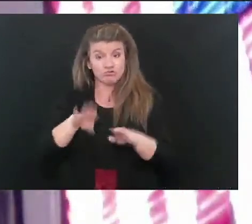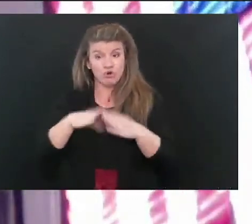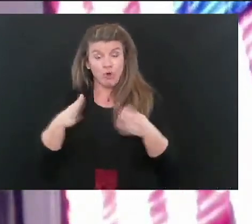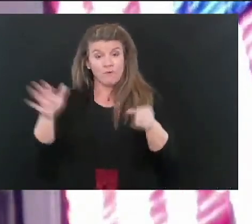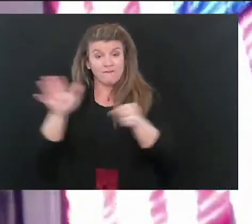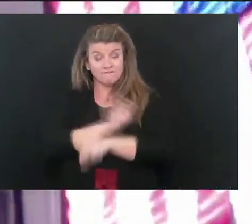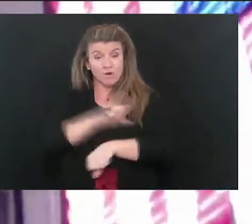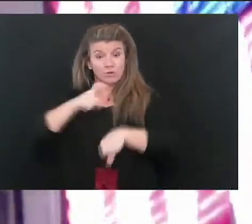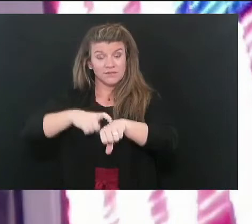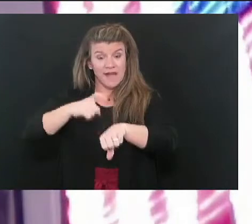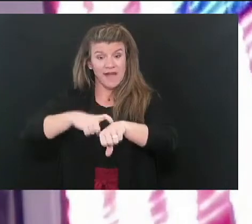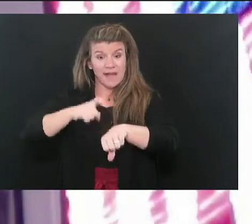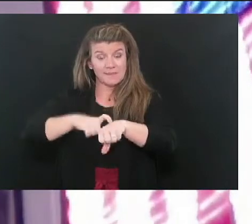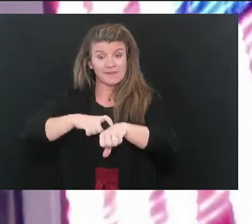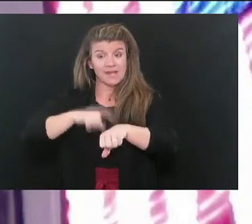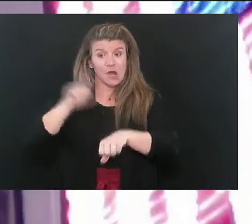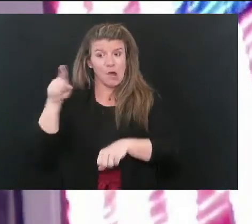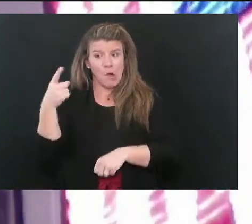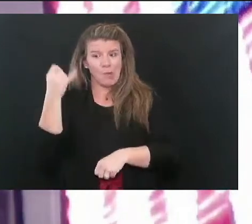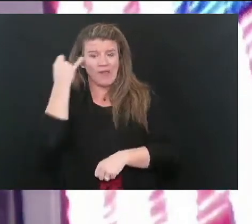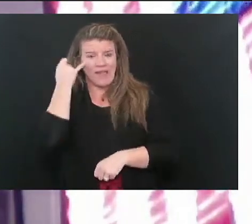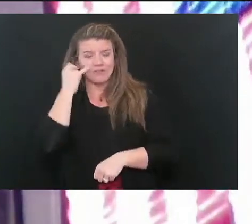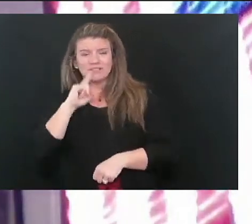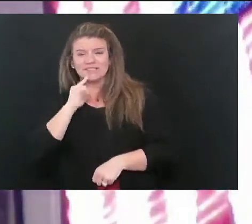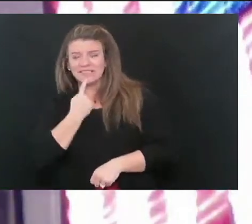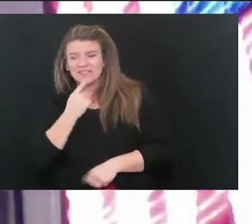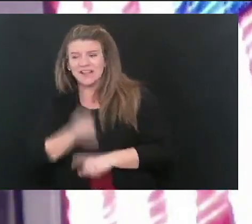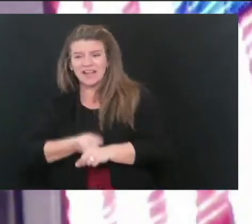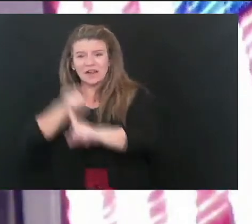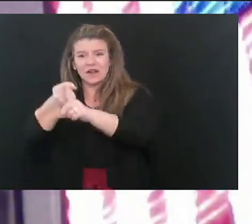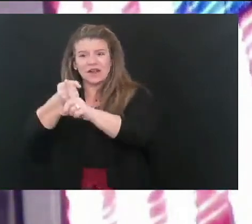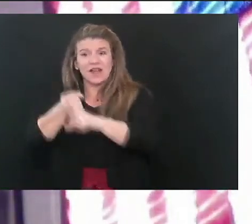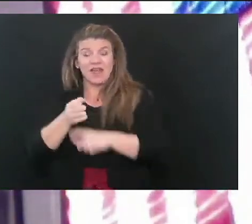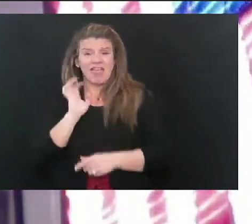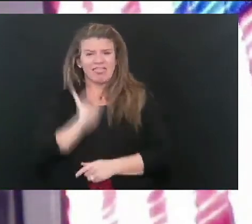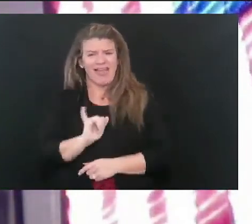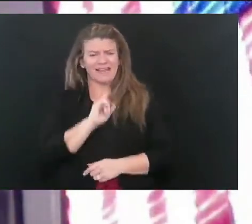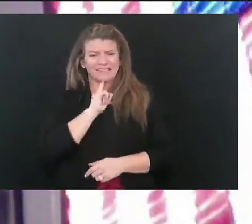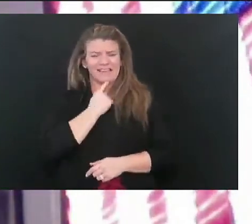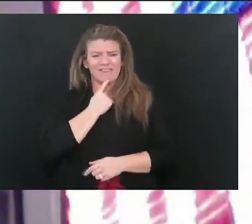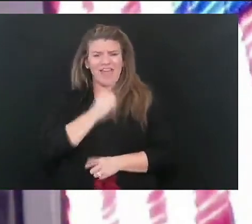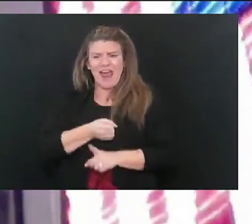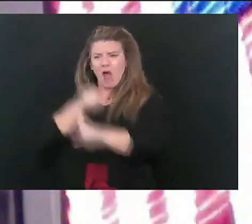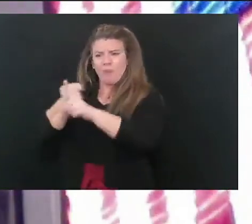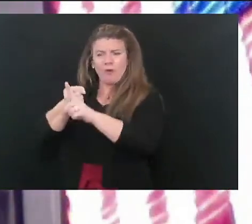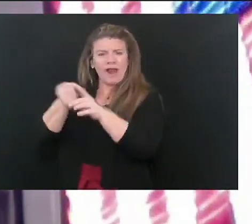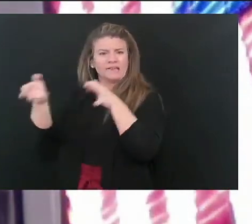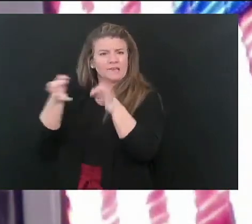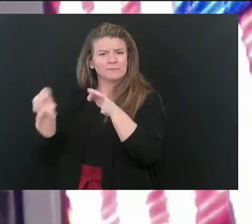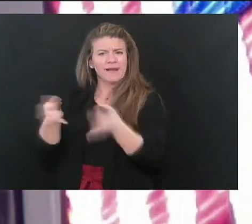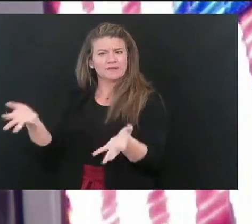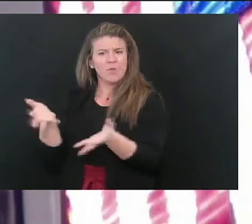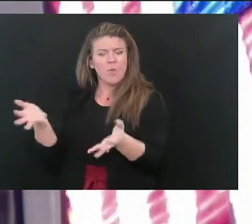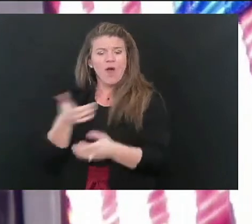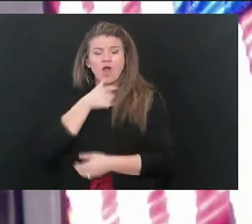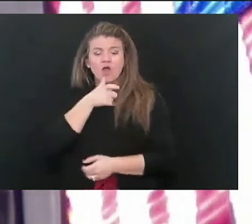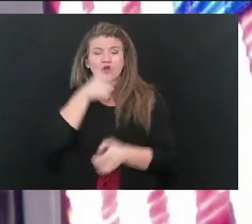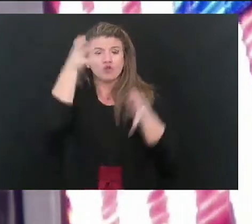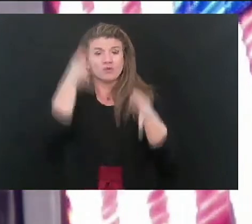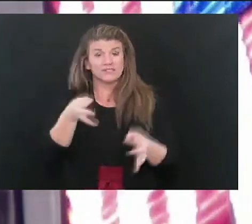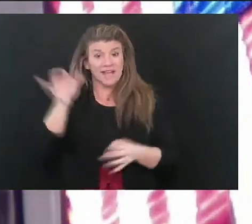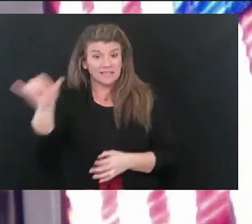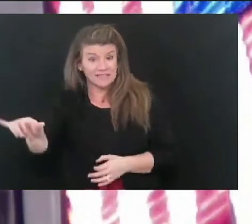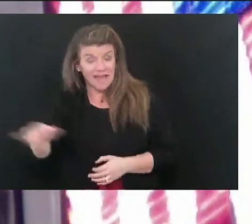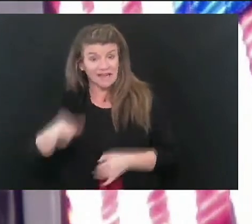a significant outbreak. What exactly is defined as a significant outbreak, and who will get to make that call? Is it the